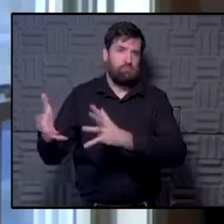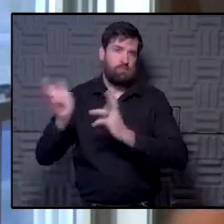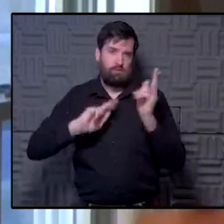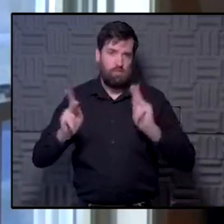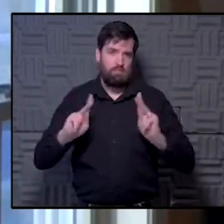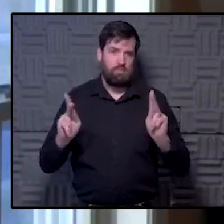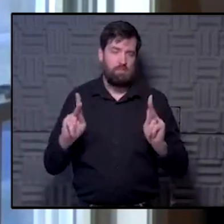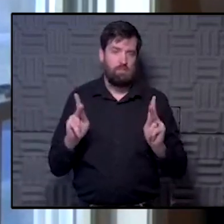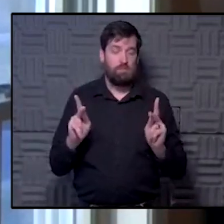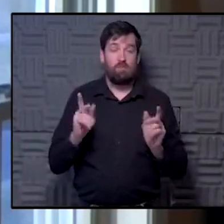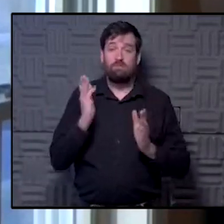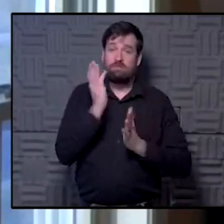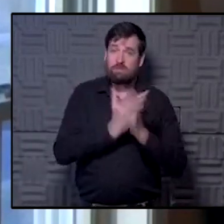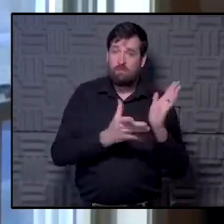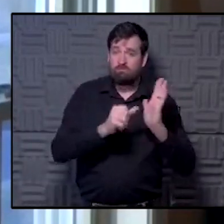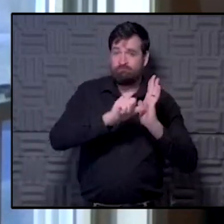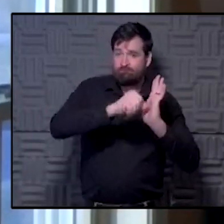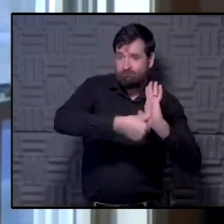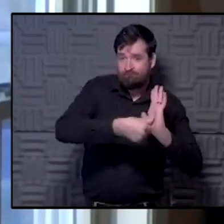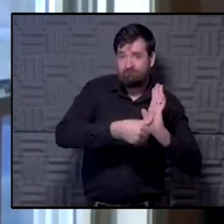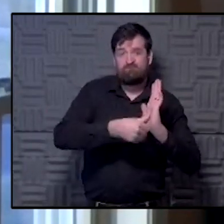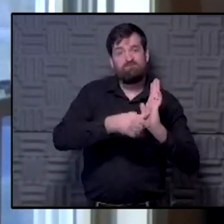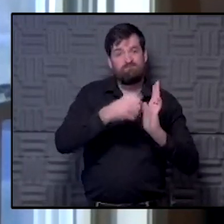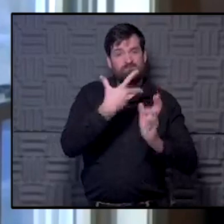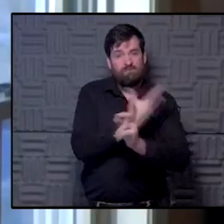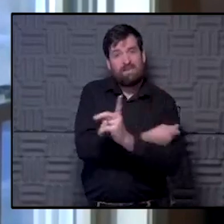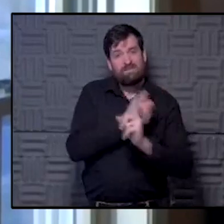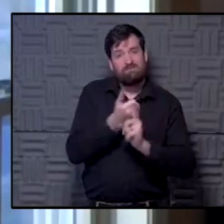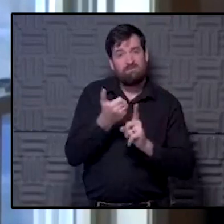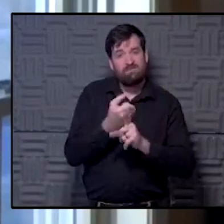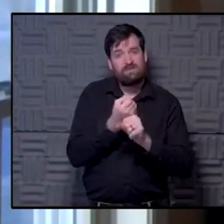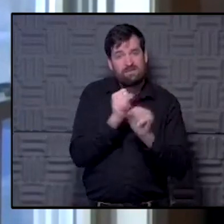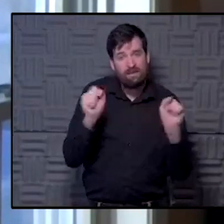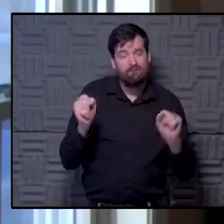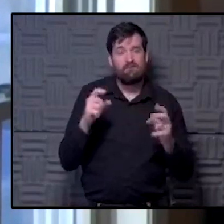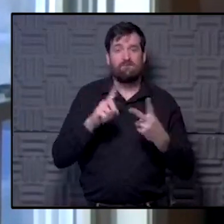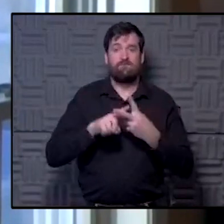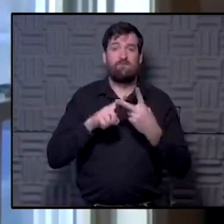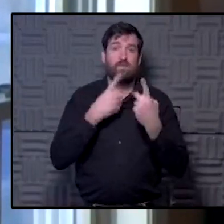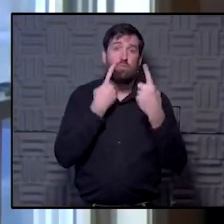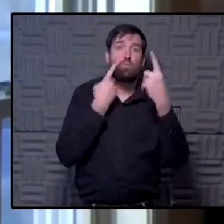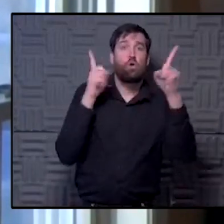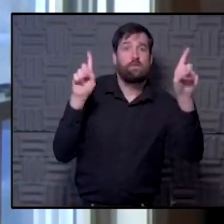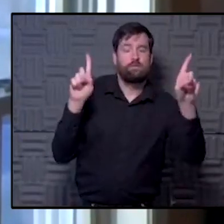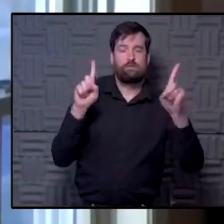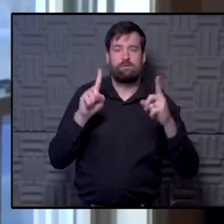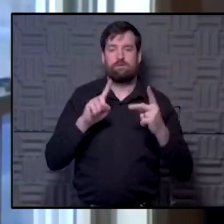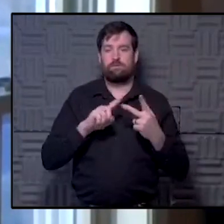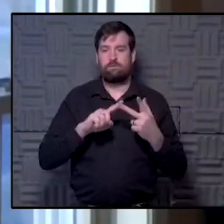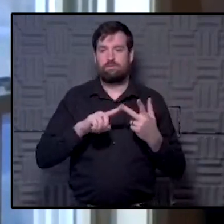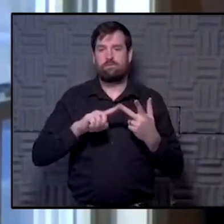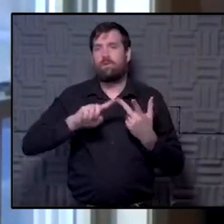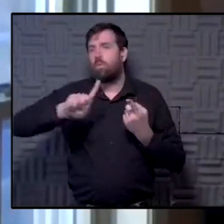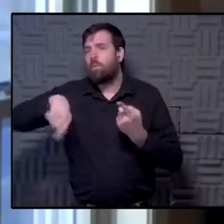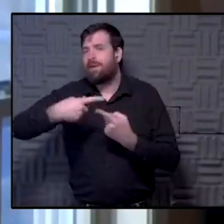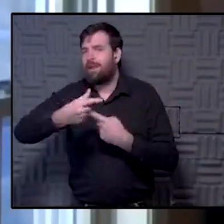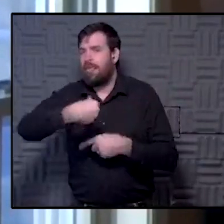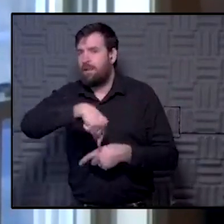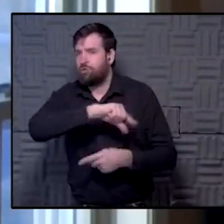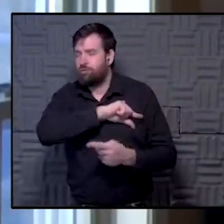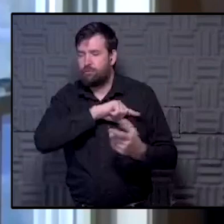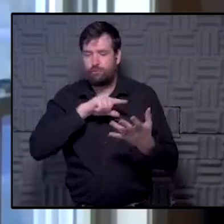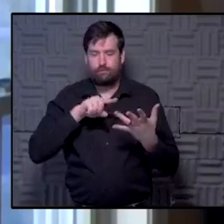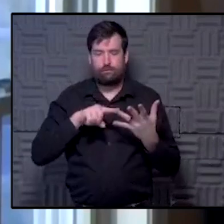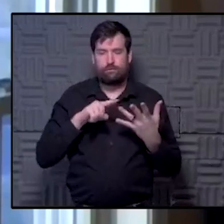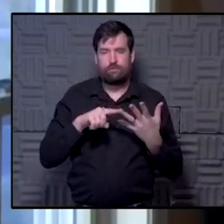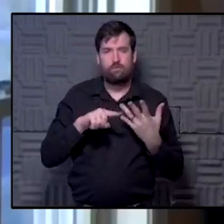is reinforcing that the vaccine is safe and it works. Another one is, when are you eligible? Another one